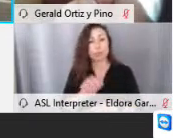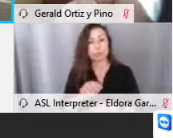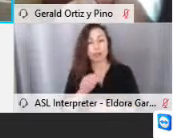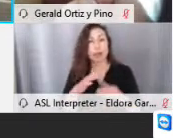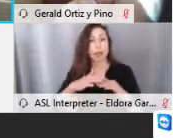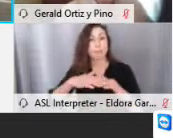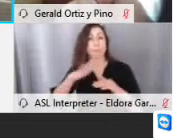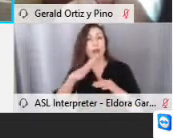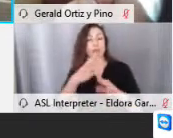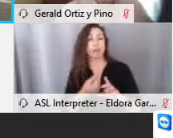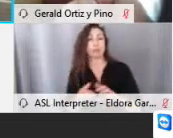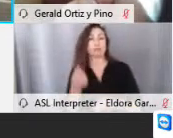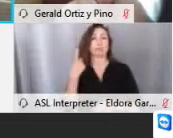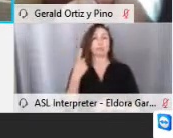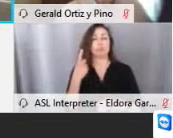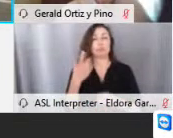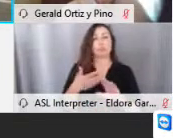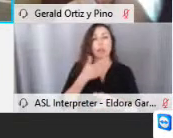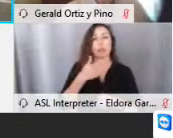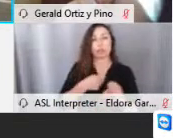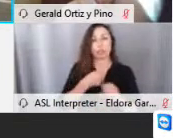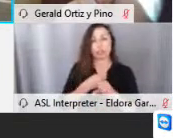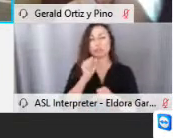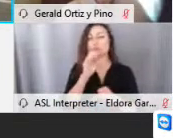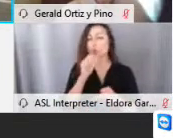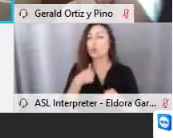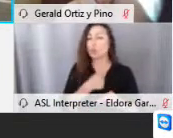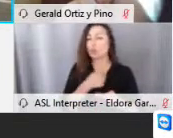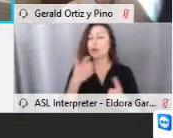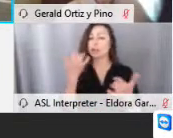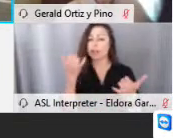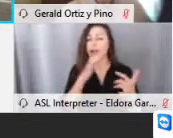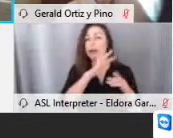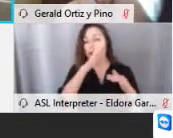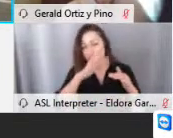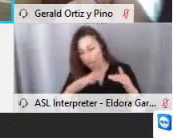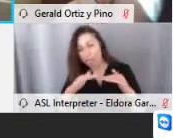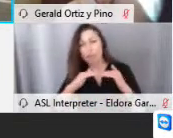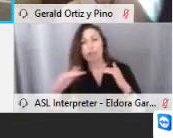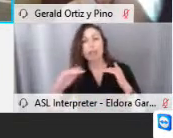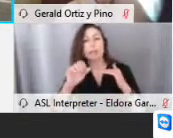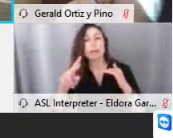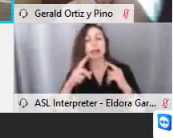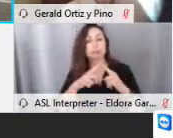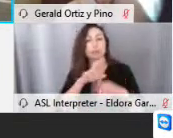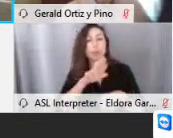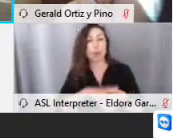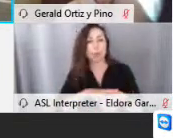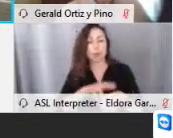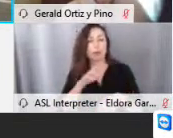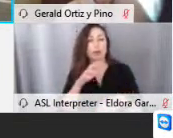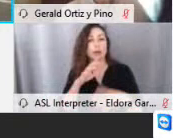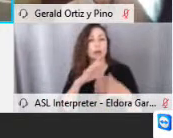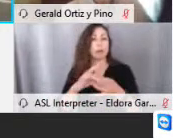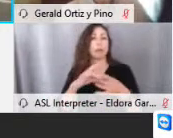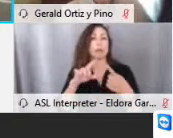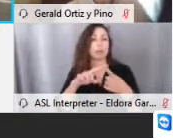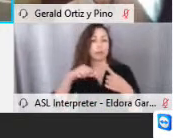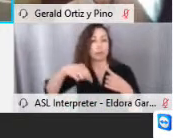above the prior year. So we are getting back to normal on this front when we're looking at